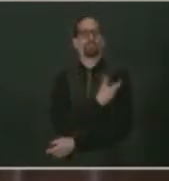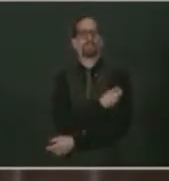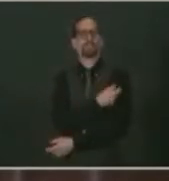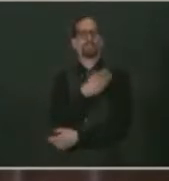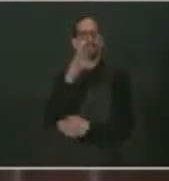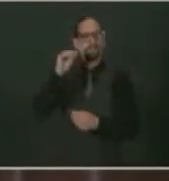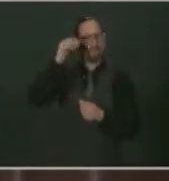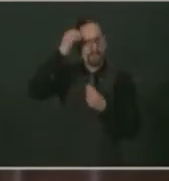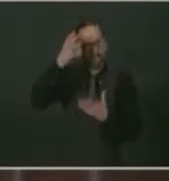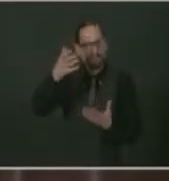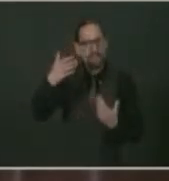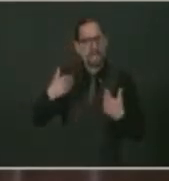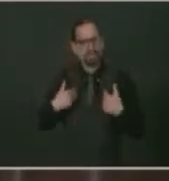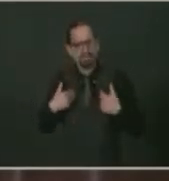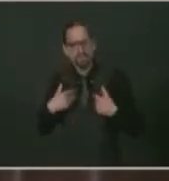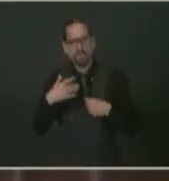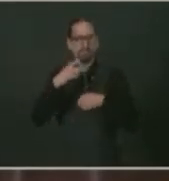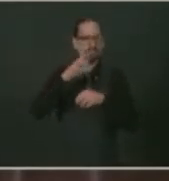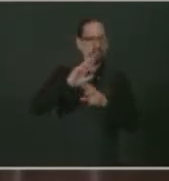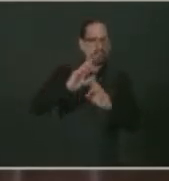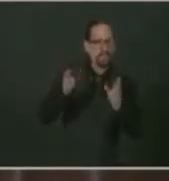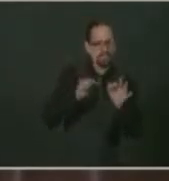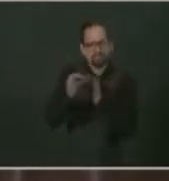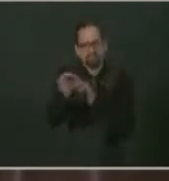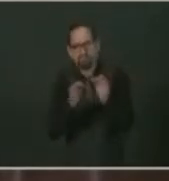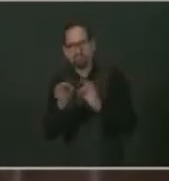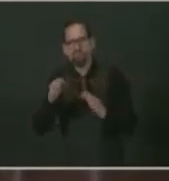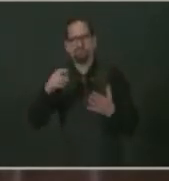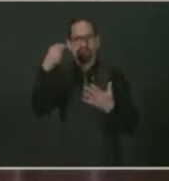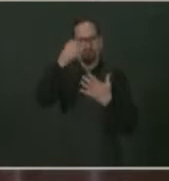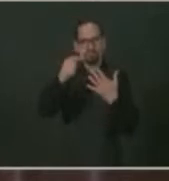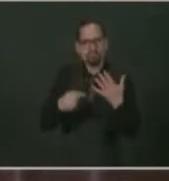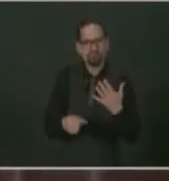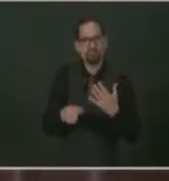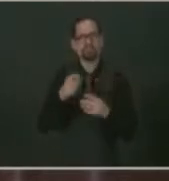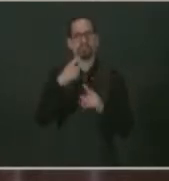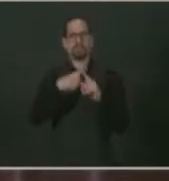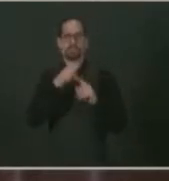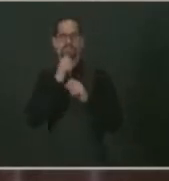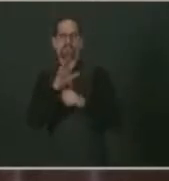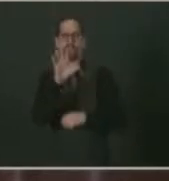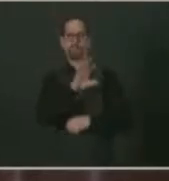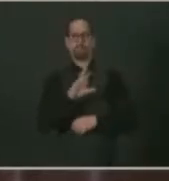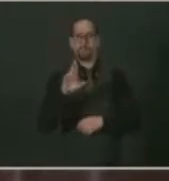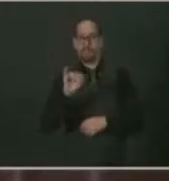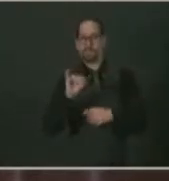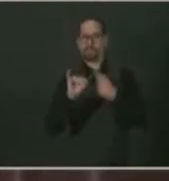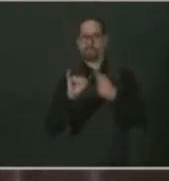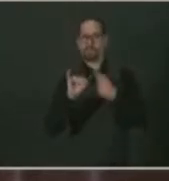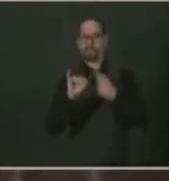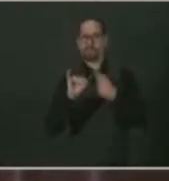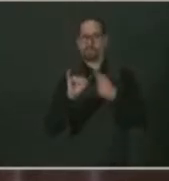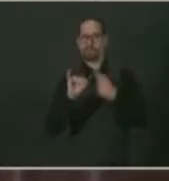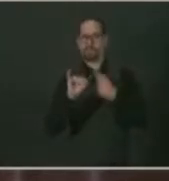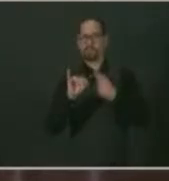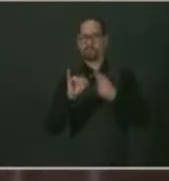seen by and large here and nationally, when you focus on those two items, you do get the